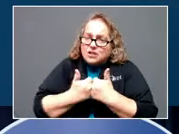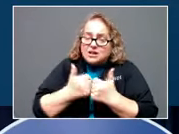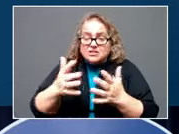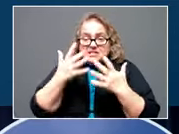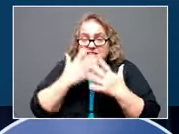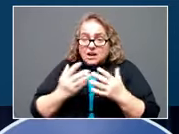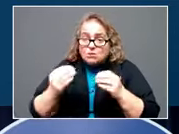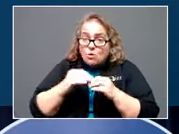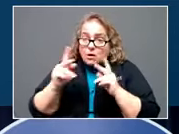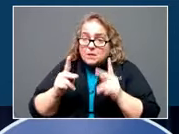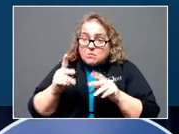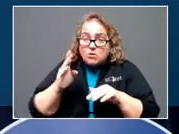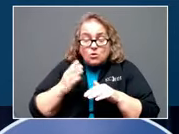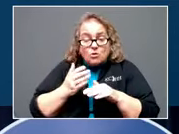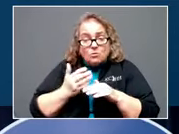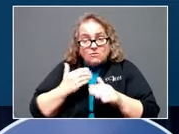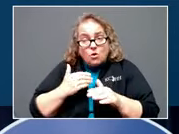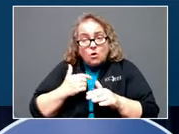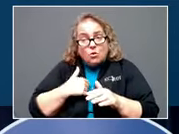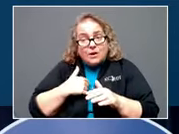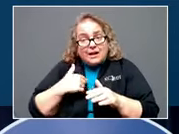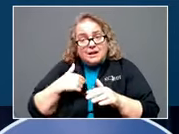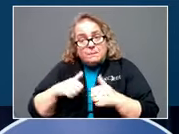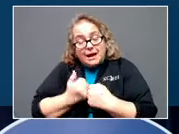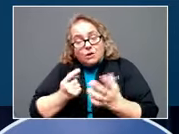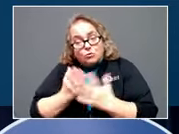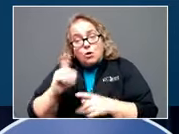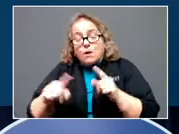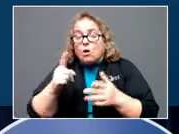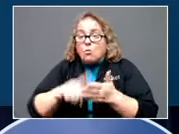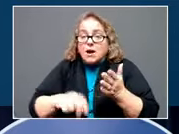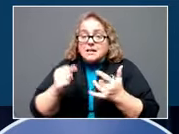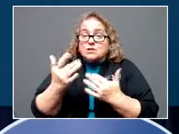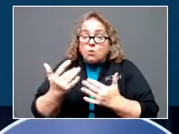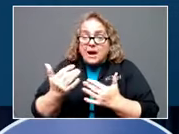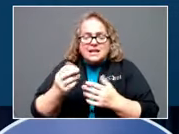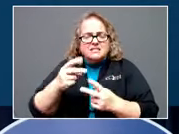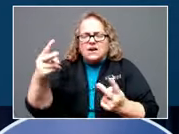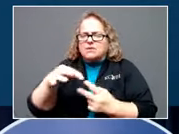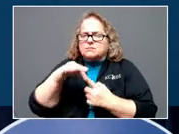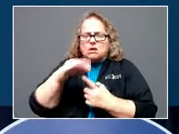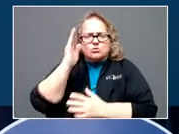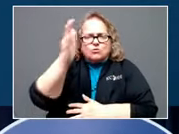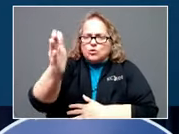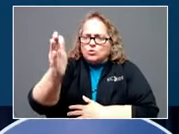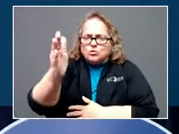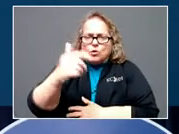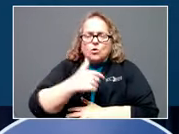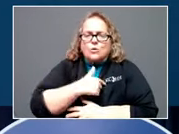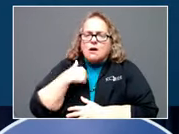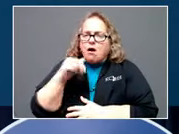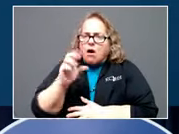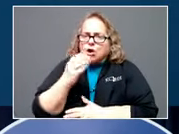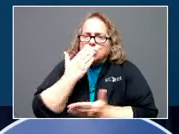do. But what's waiting on the other side is as special as we are as a people. We are good people that look out